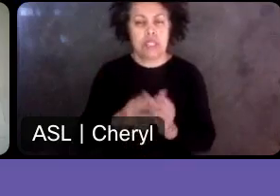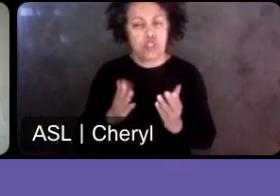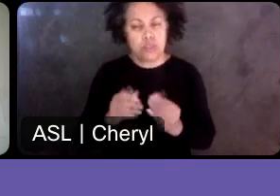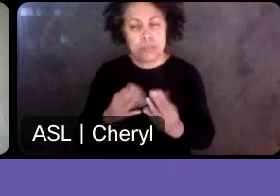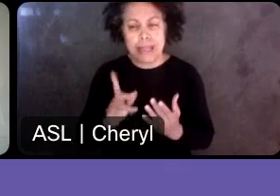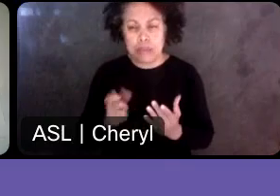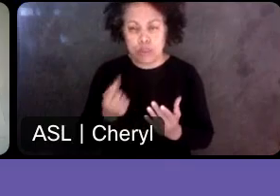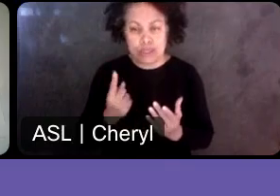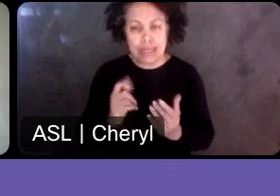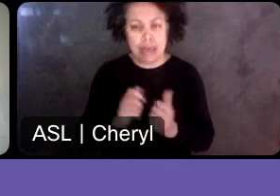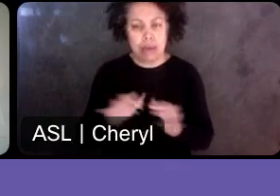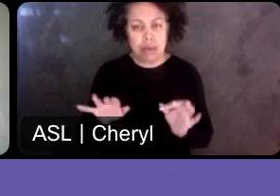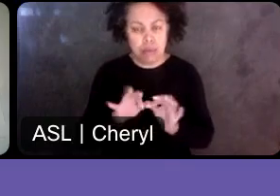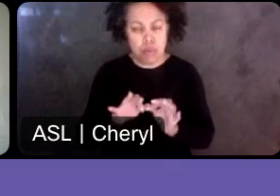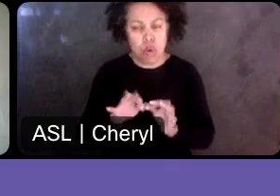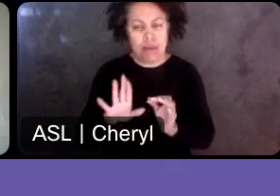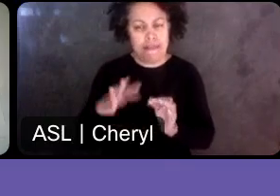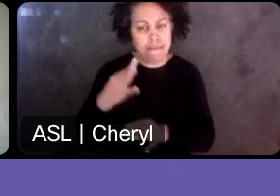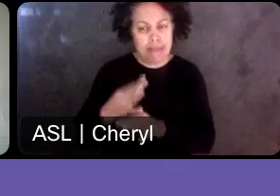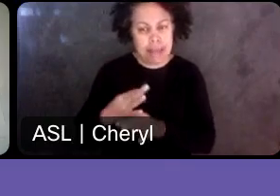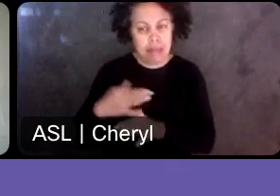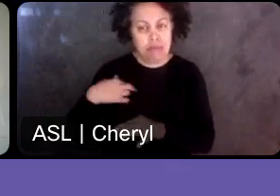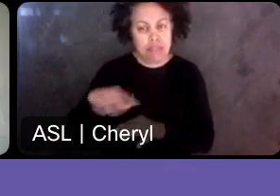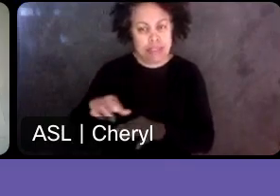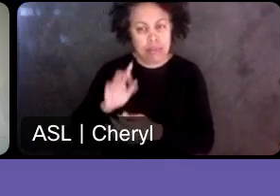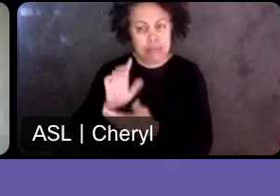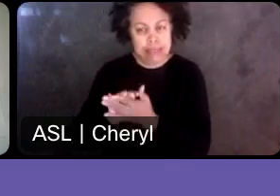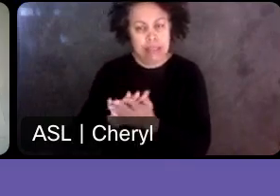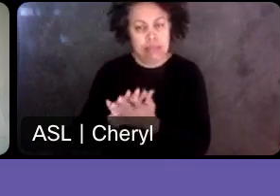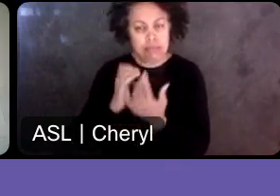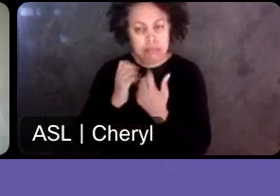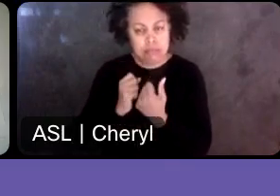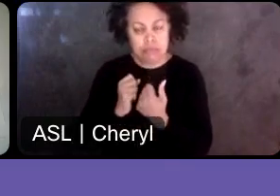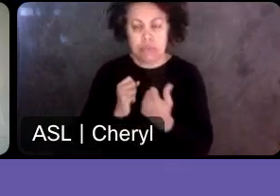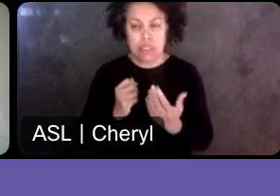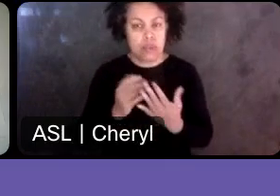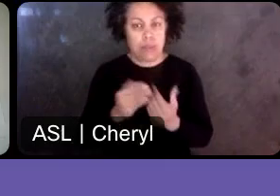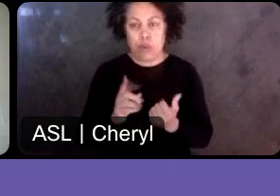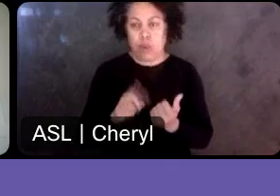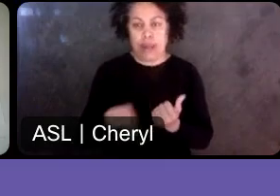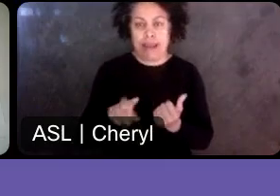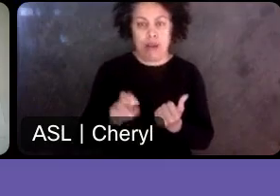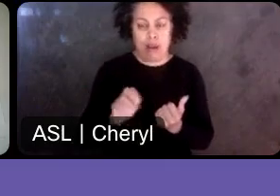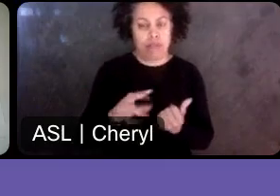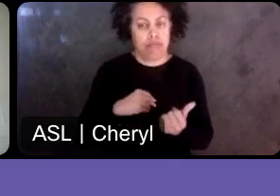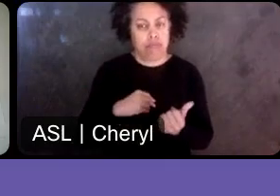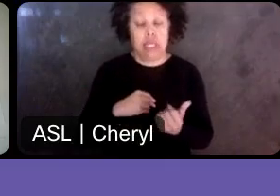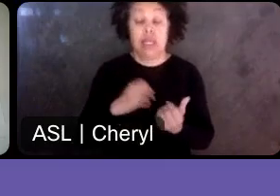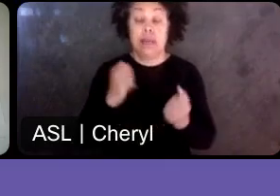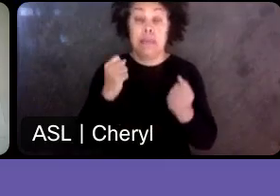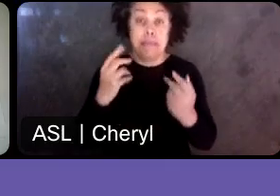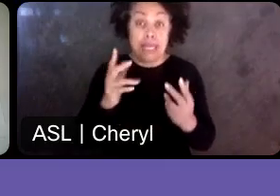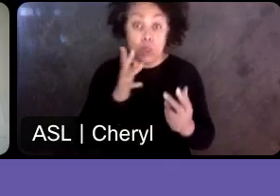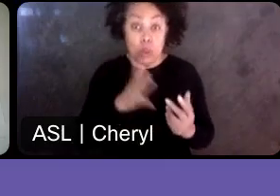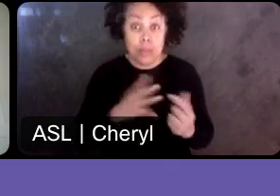faith, where people fall on the spectrum of religion, and meet them where they are. Many women who come to our shelter